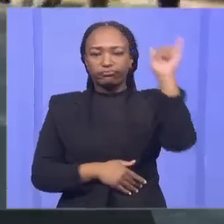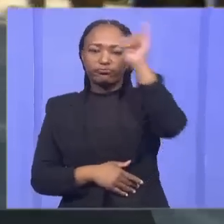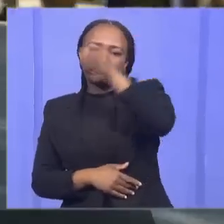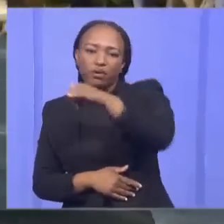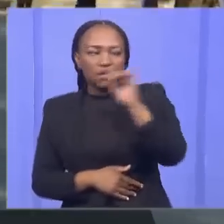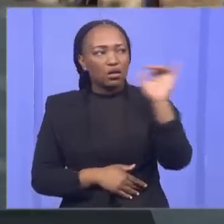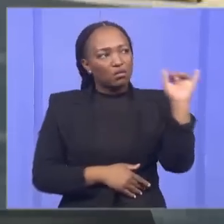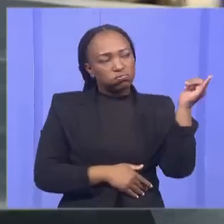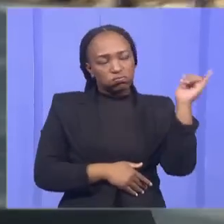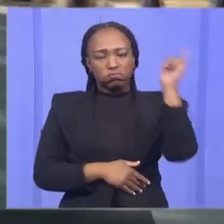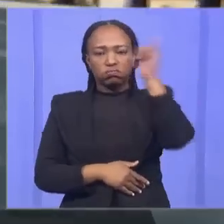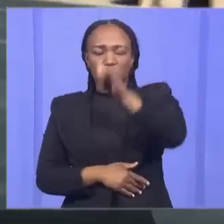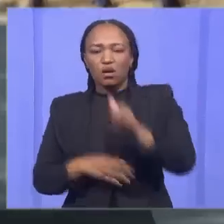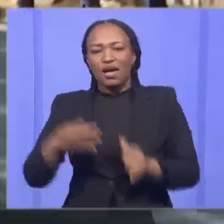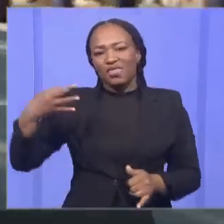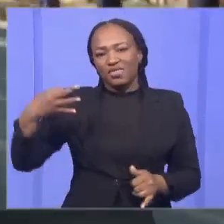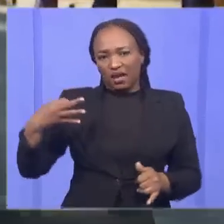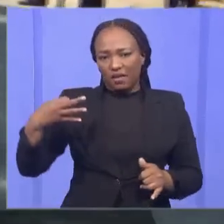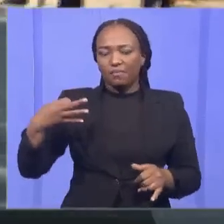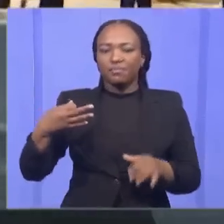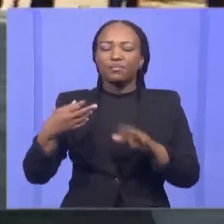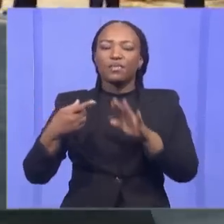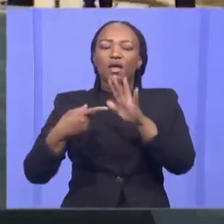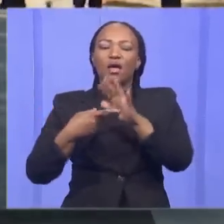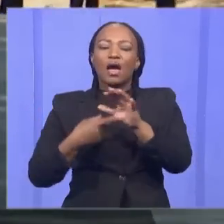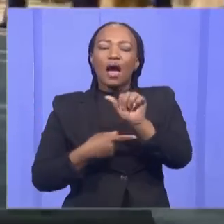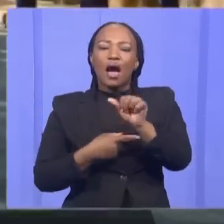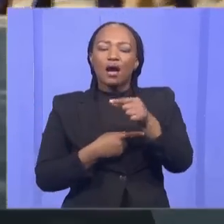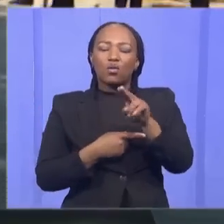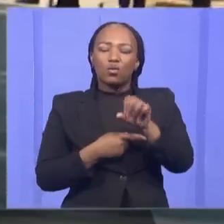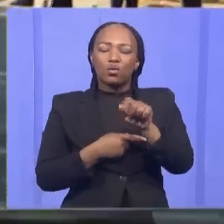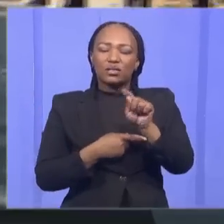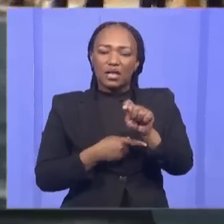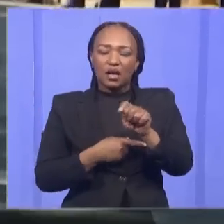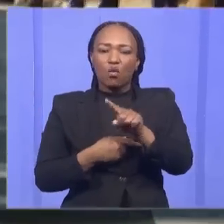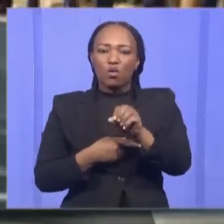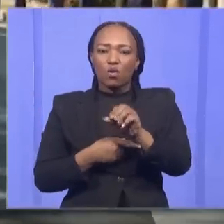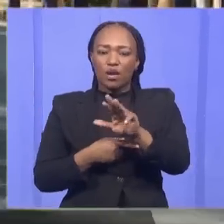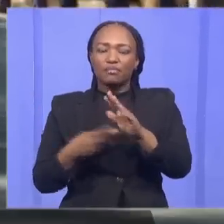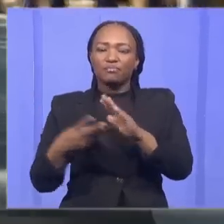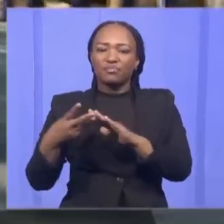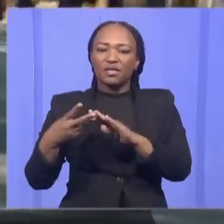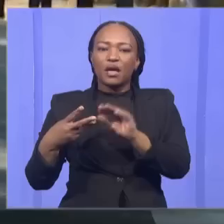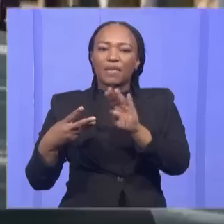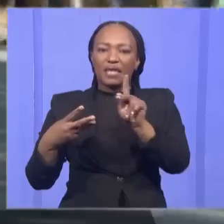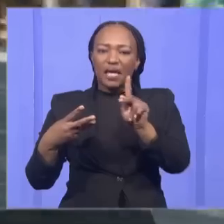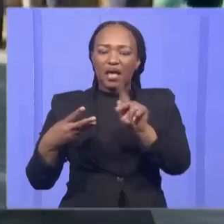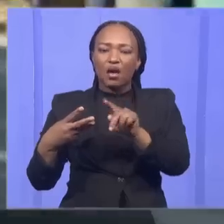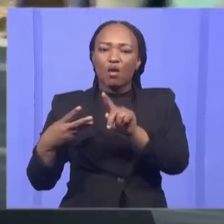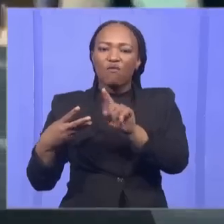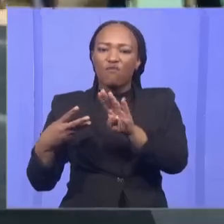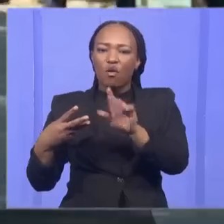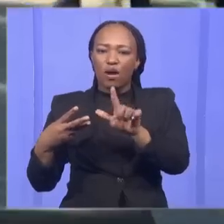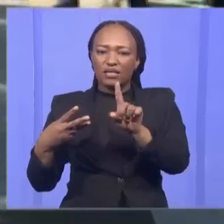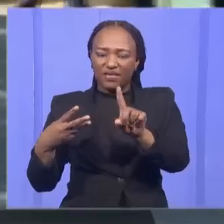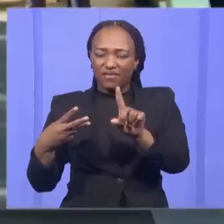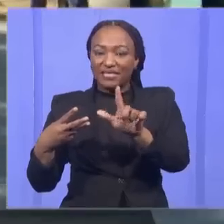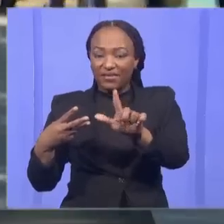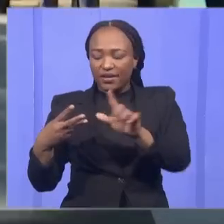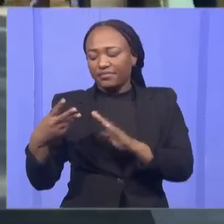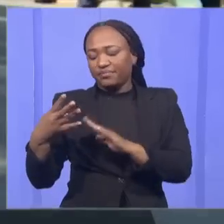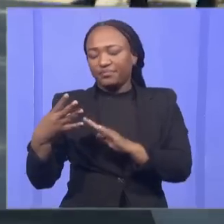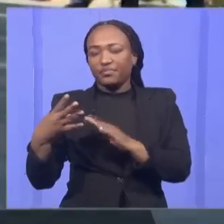be the Augusta 109. Followed by the BK 117, and at the back it will be